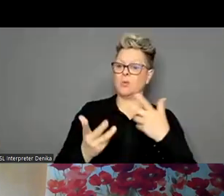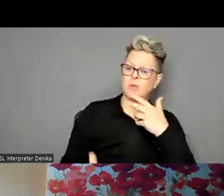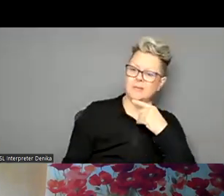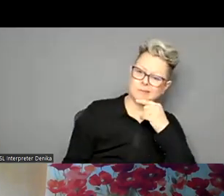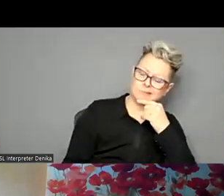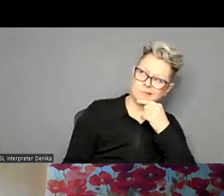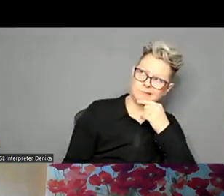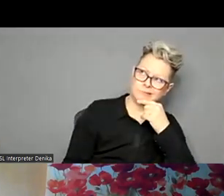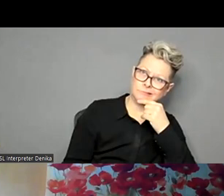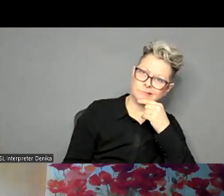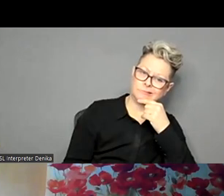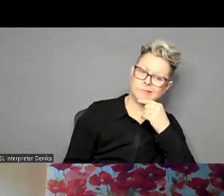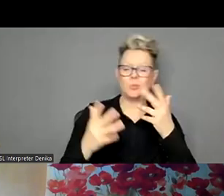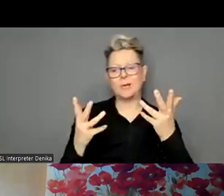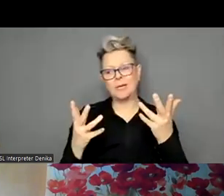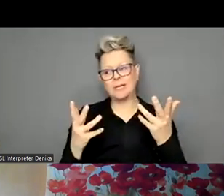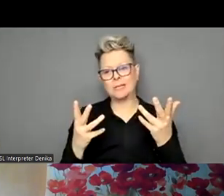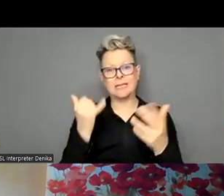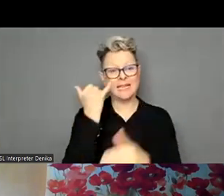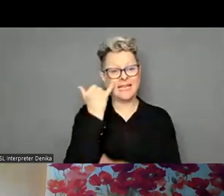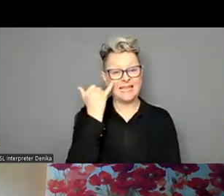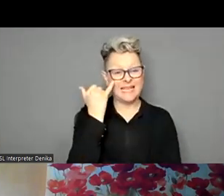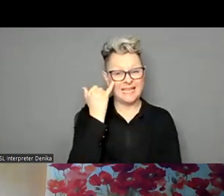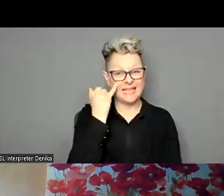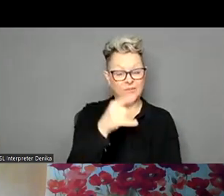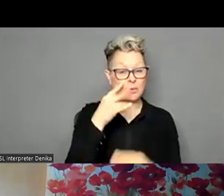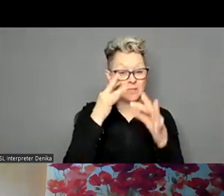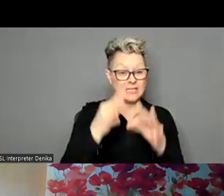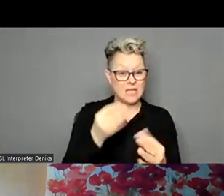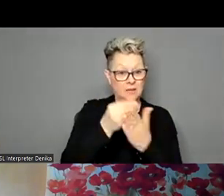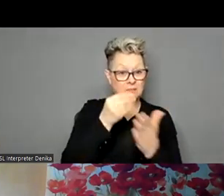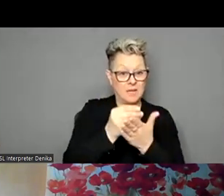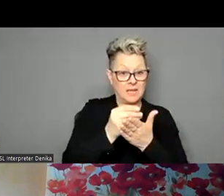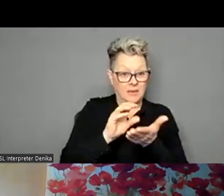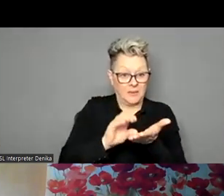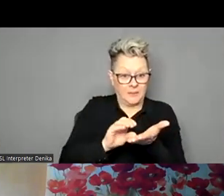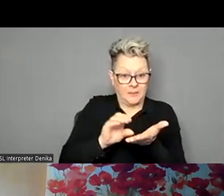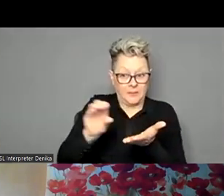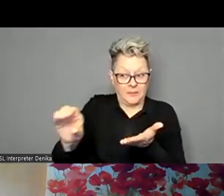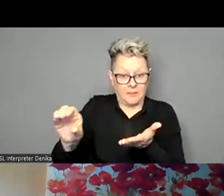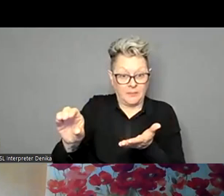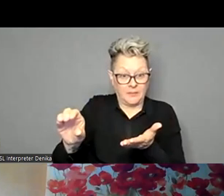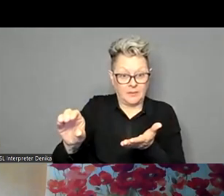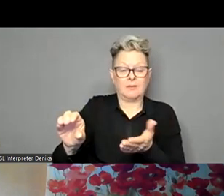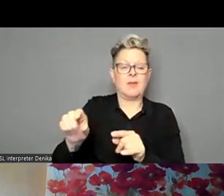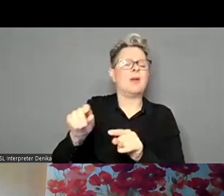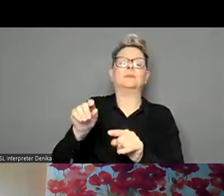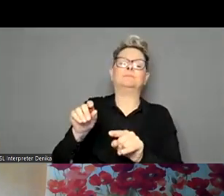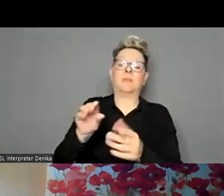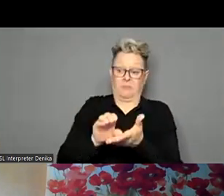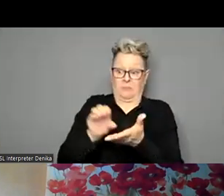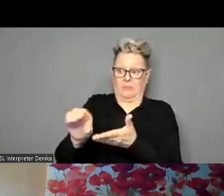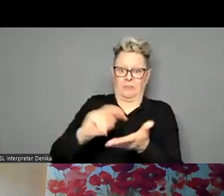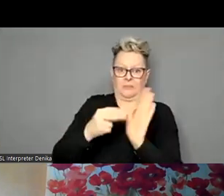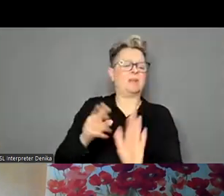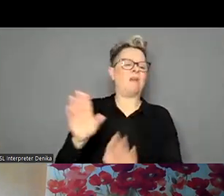like if you're choosing a sum of money that's way less than what they would get from the court, I mean, they would probably still apply to the court to get that